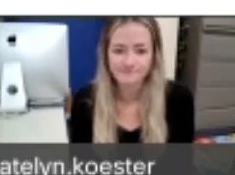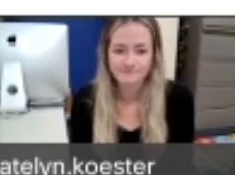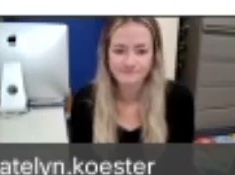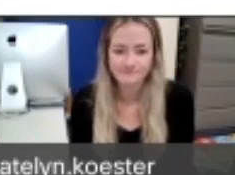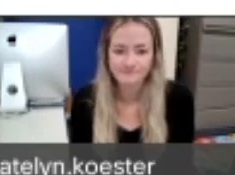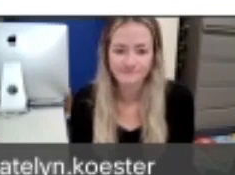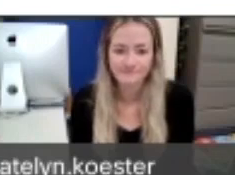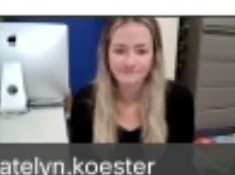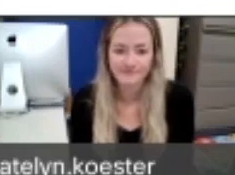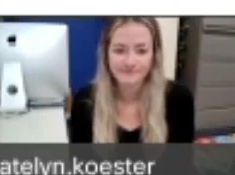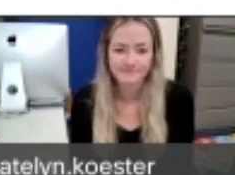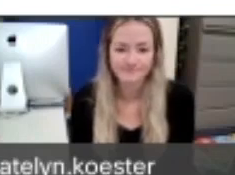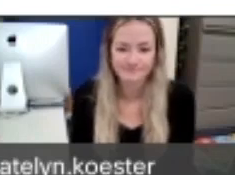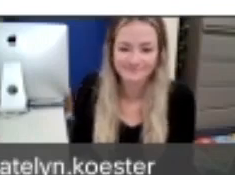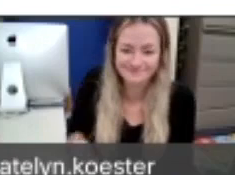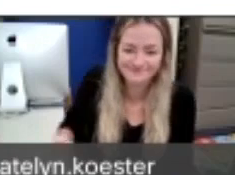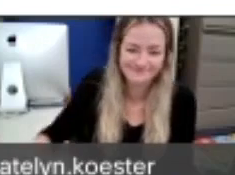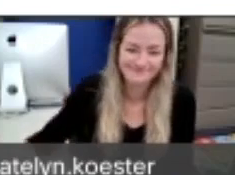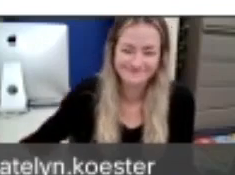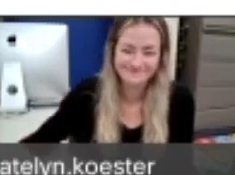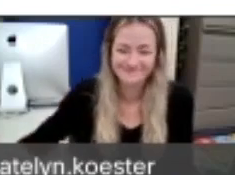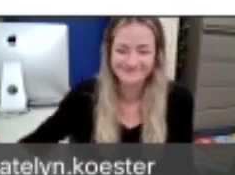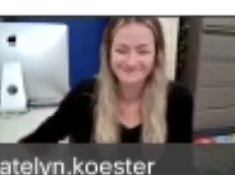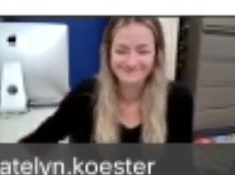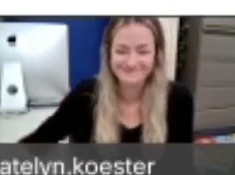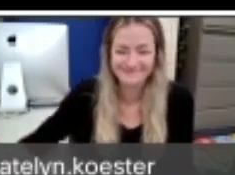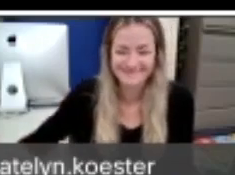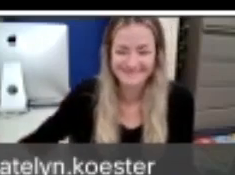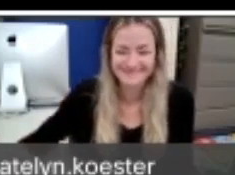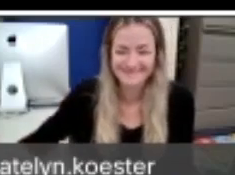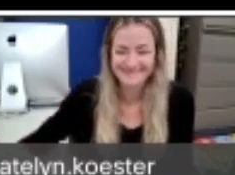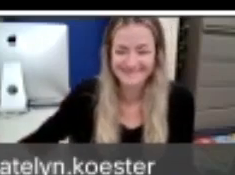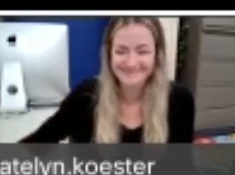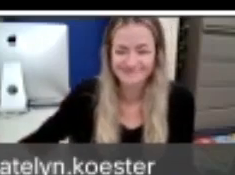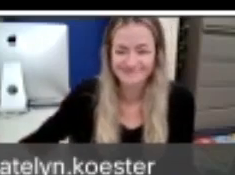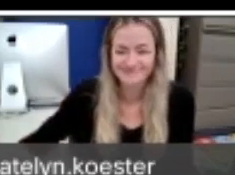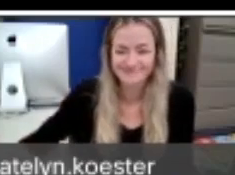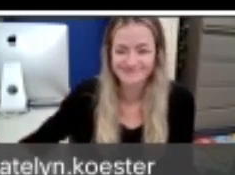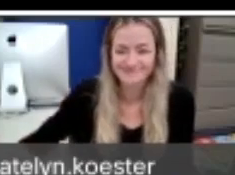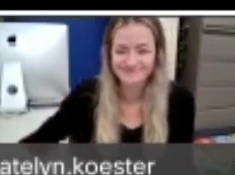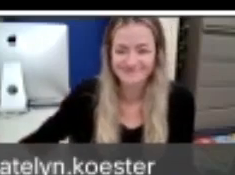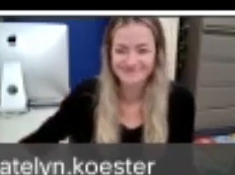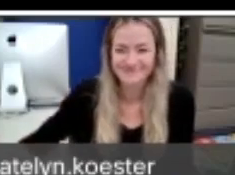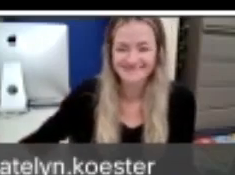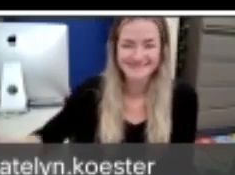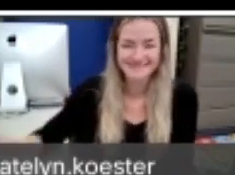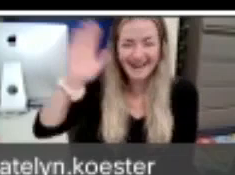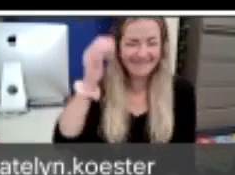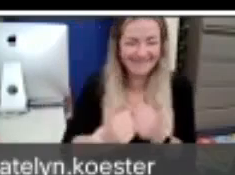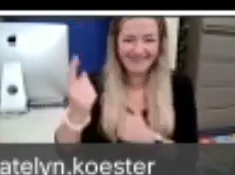Hockey Team. Super excited to have her here today. Along with Kendra, I will turn it over. Thank you, guys.